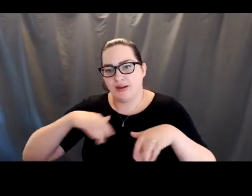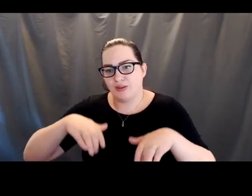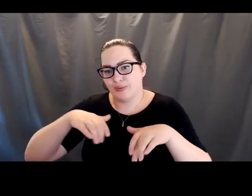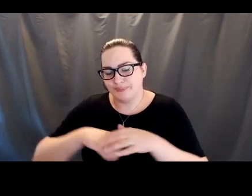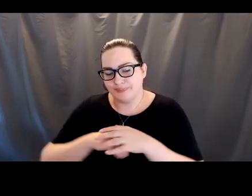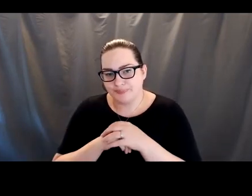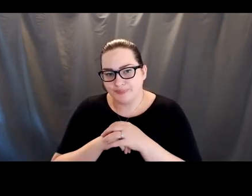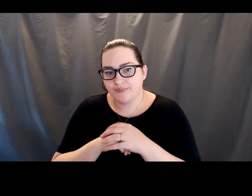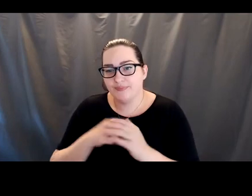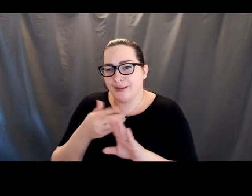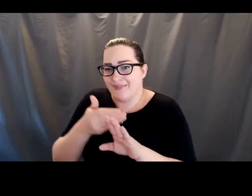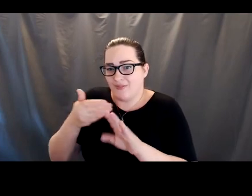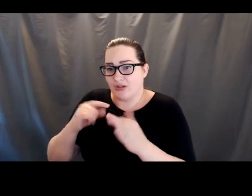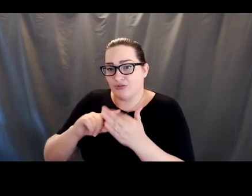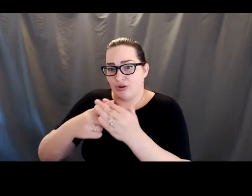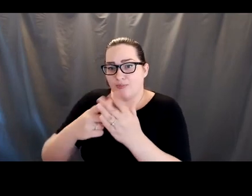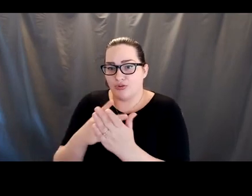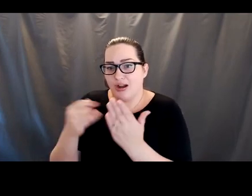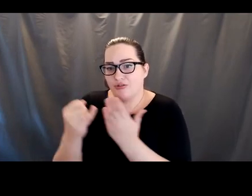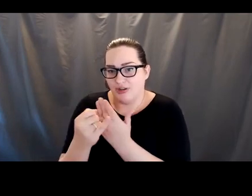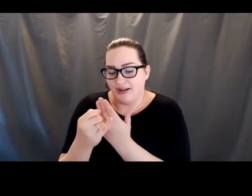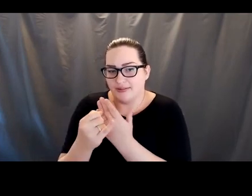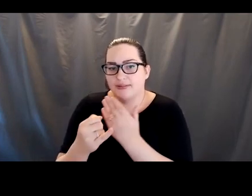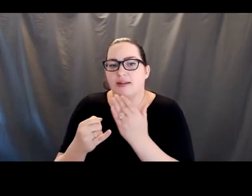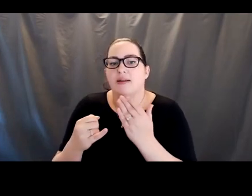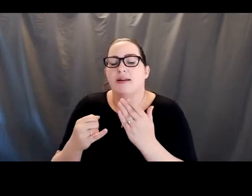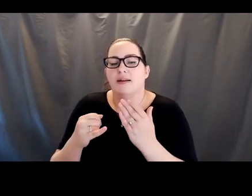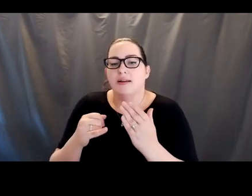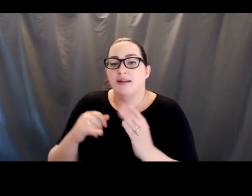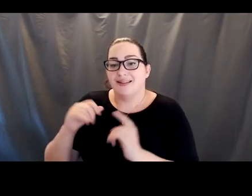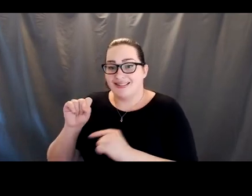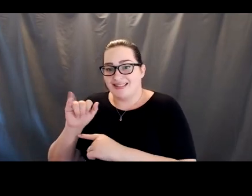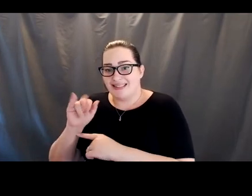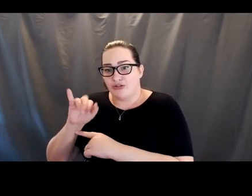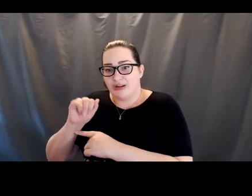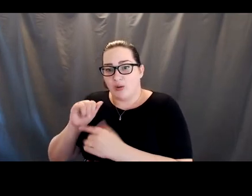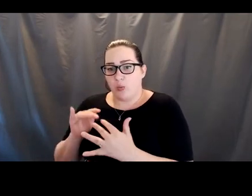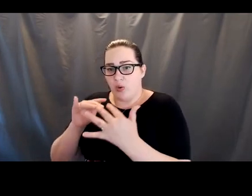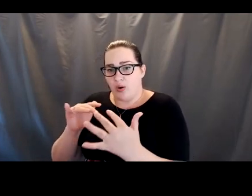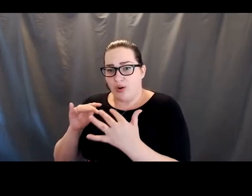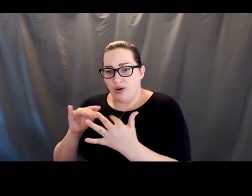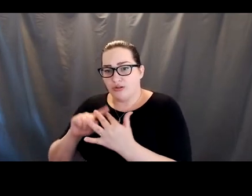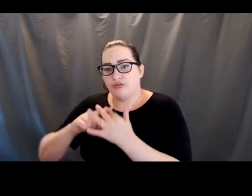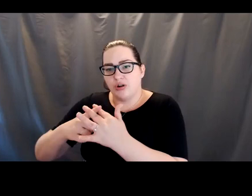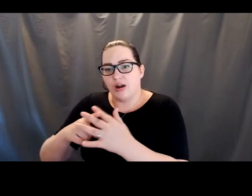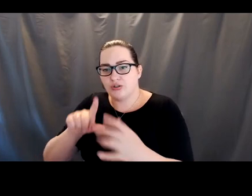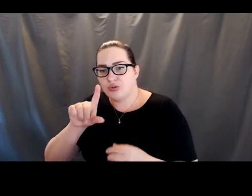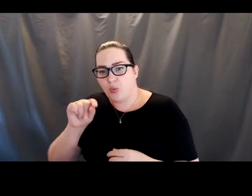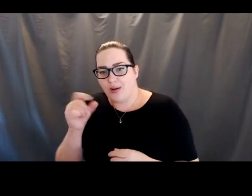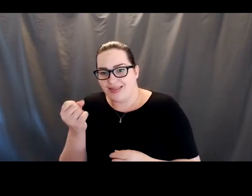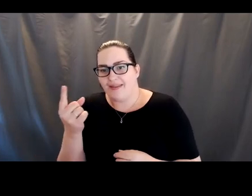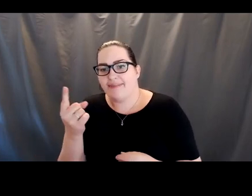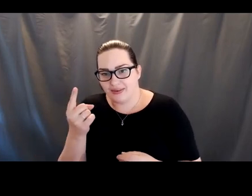this project about rape in war, as I said, the Syria war was starting up in 2011.